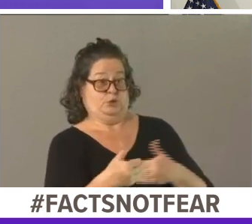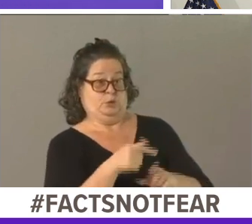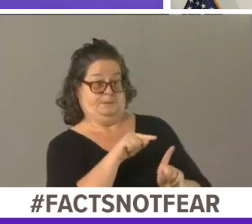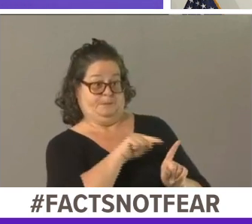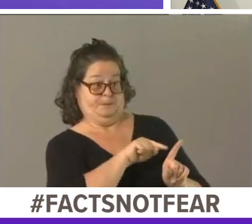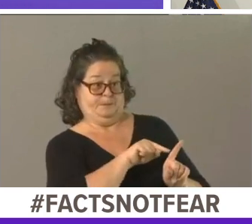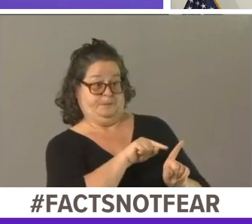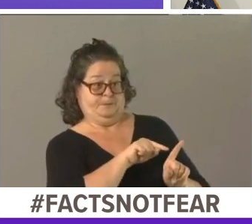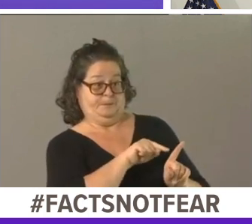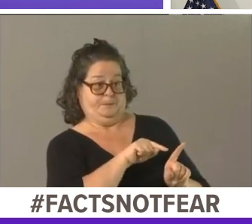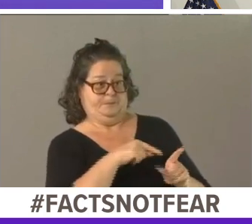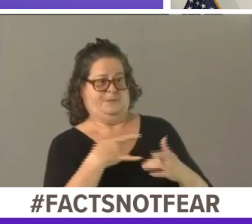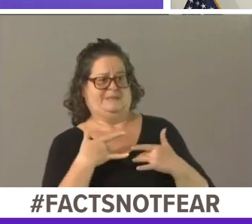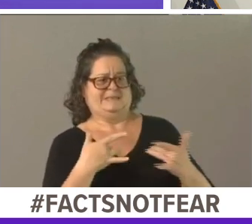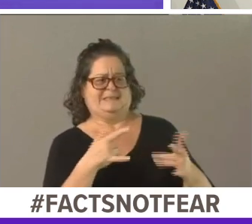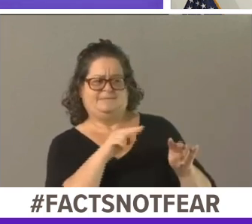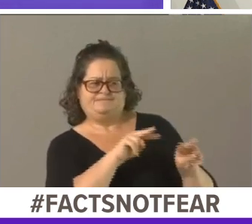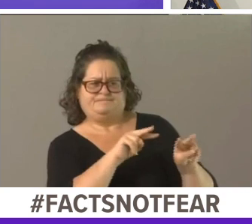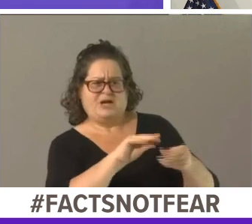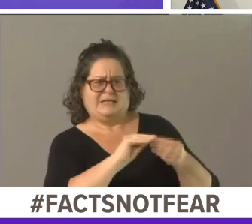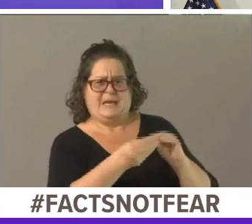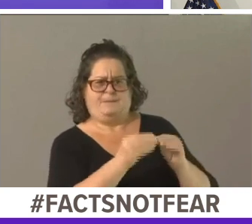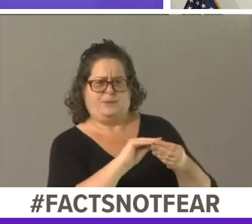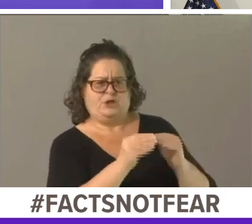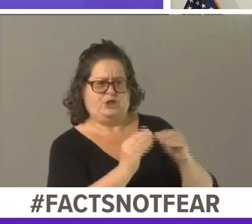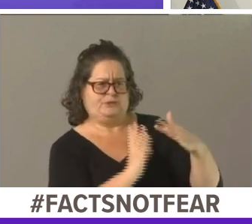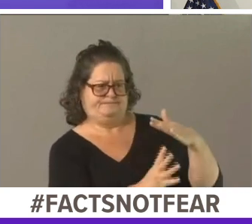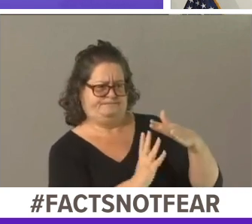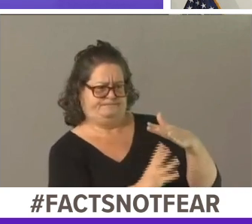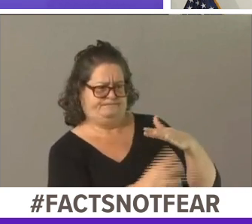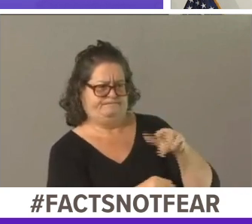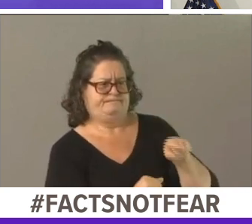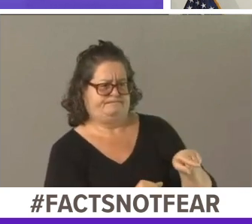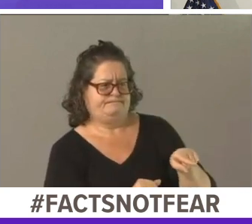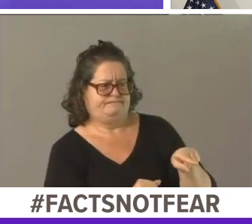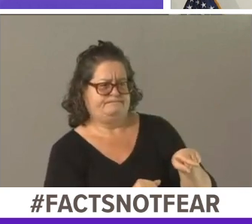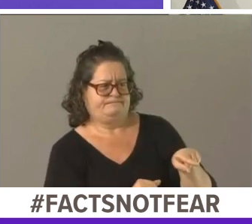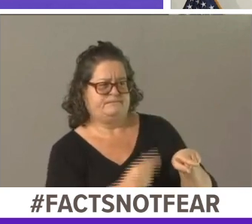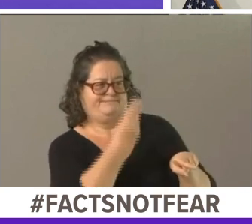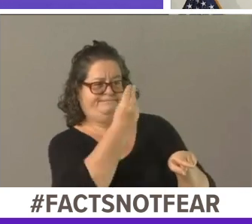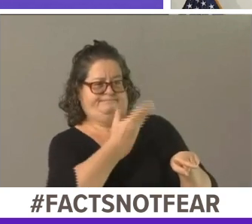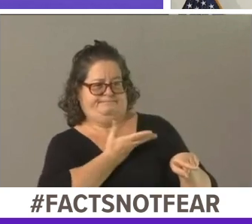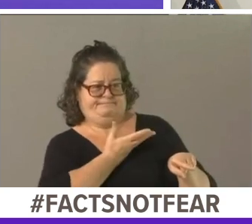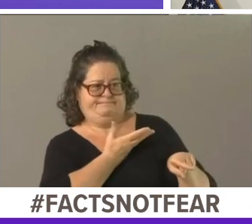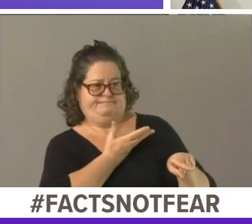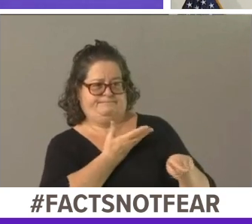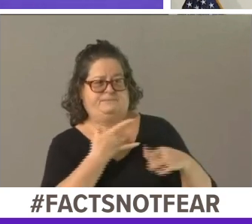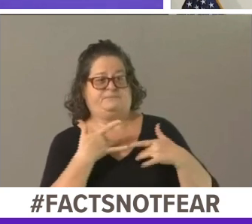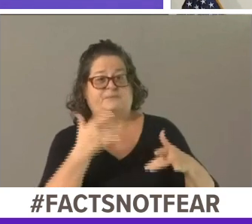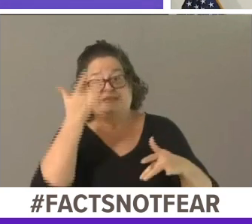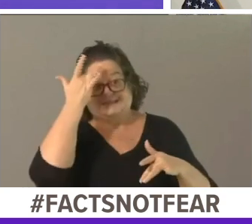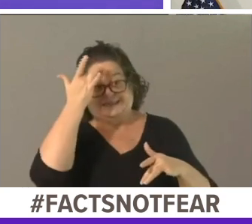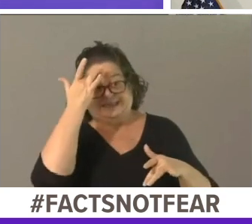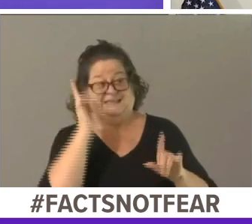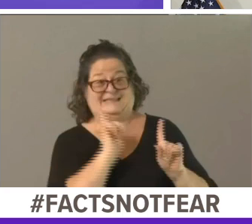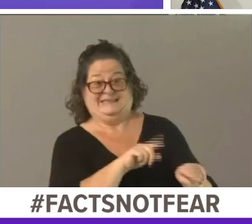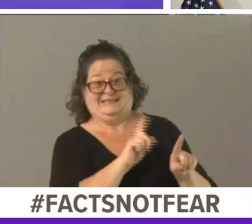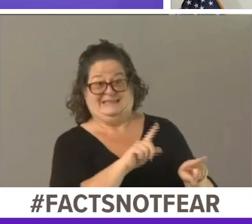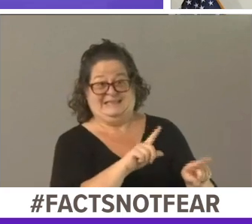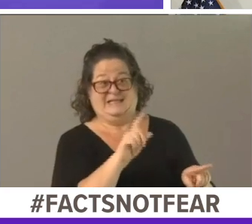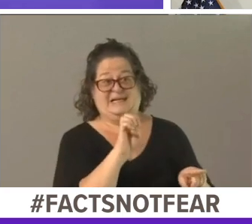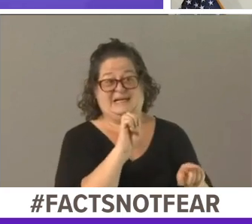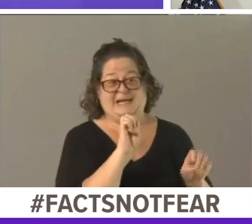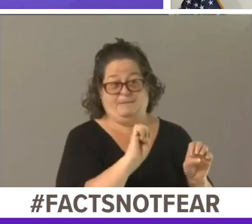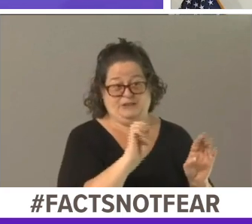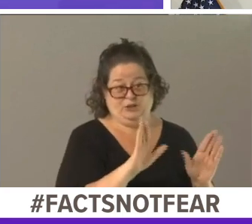leading indicator. And if you think of that, you go to the emergency room when you get sick. From there, you can go into a